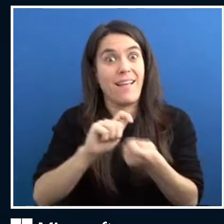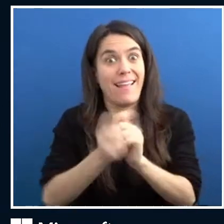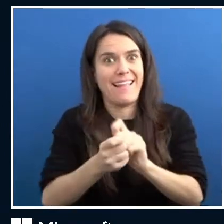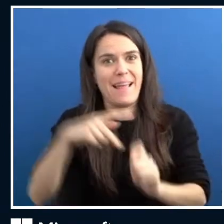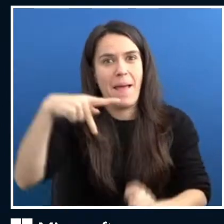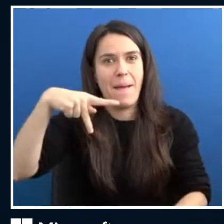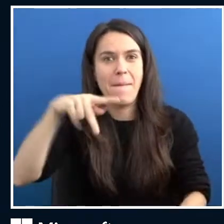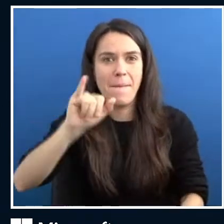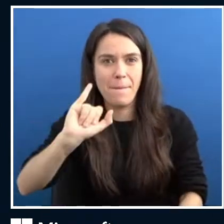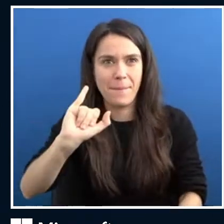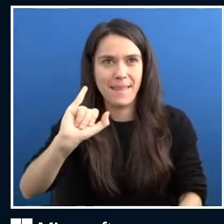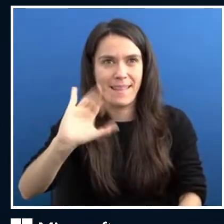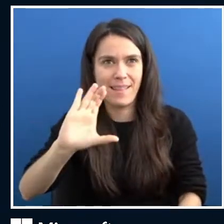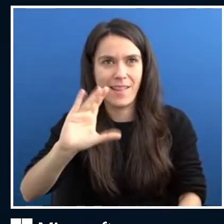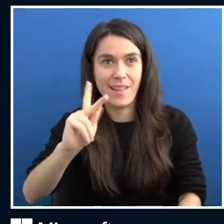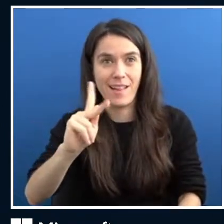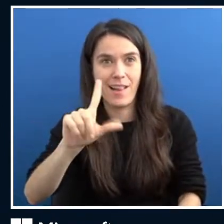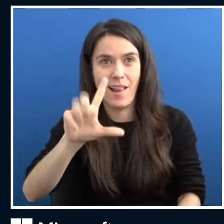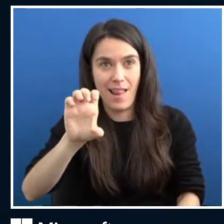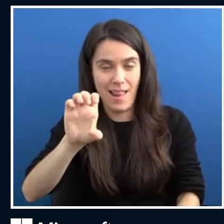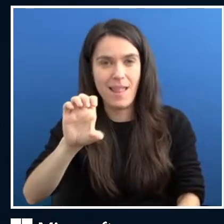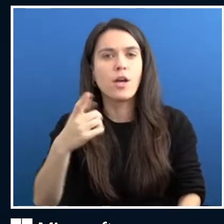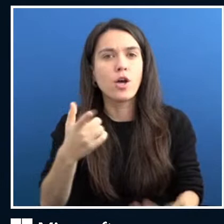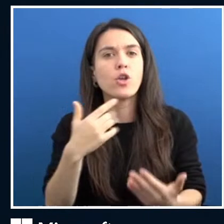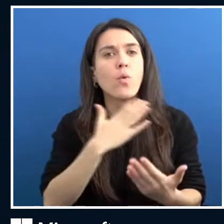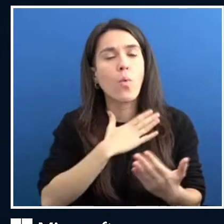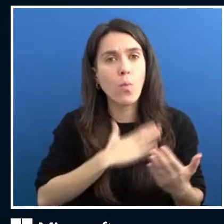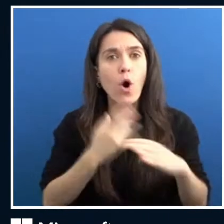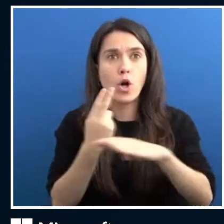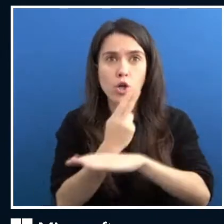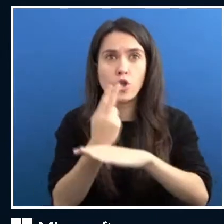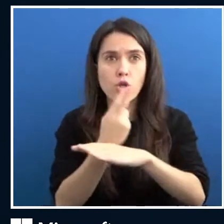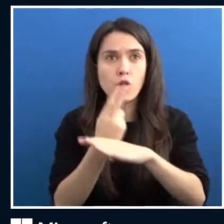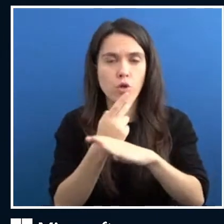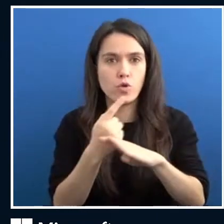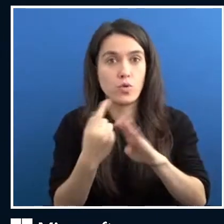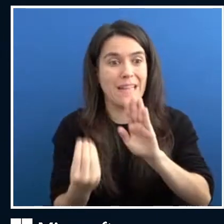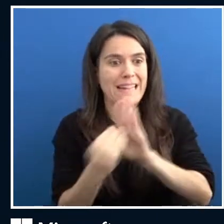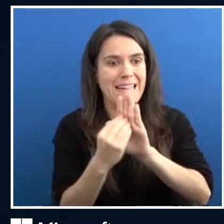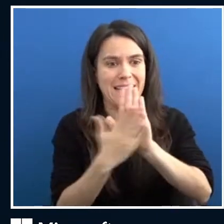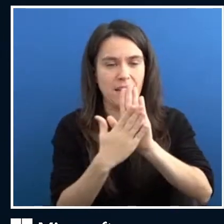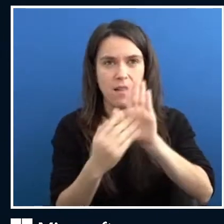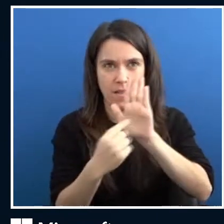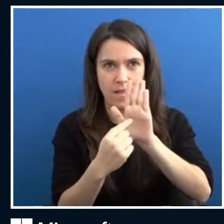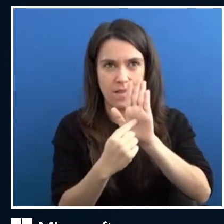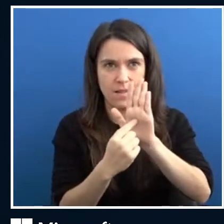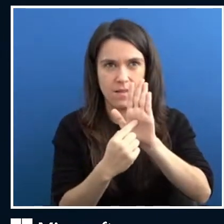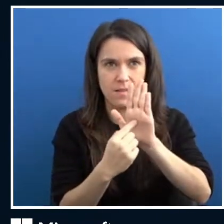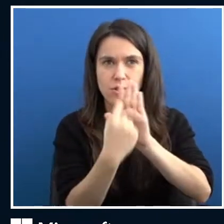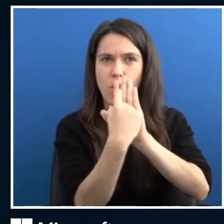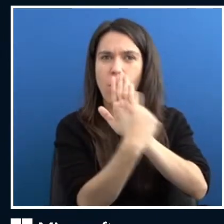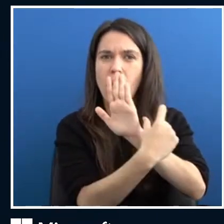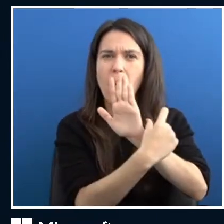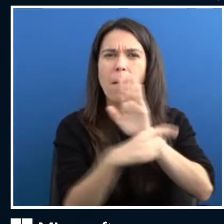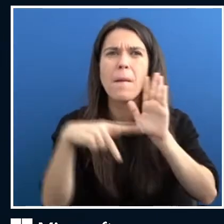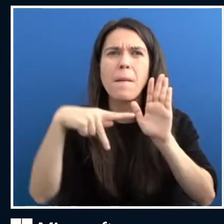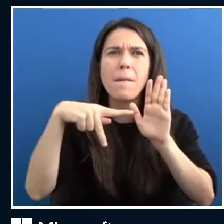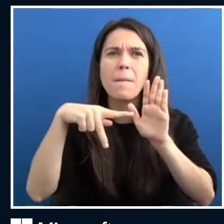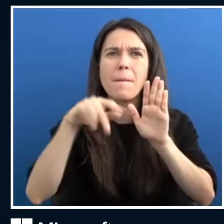want to use it, you load the PICKLE. The PICKLE exists is I was actually checking